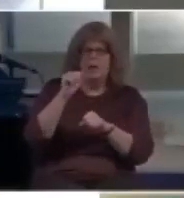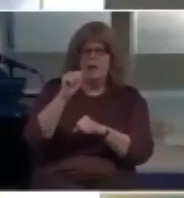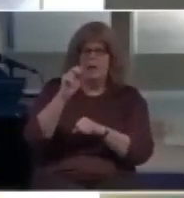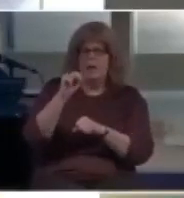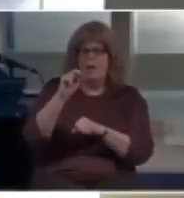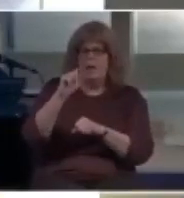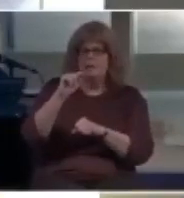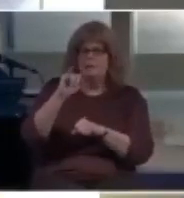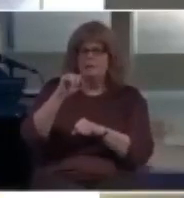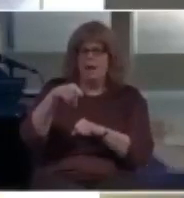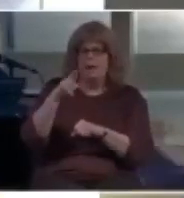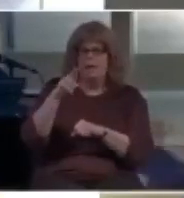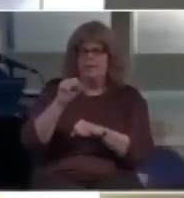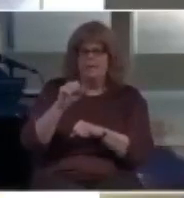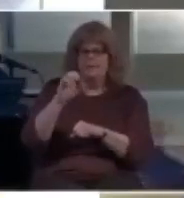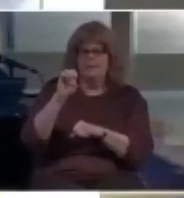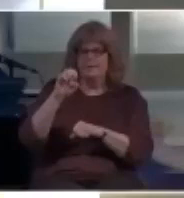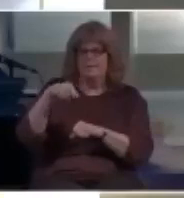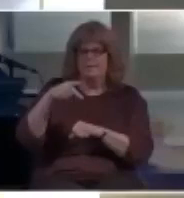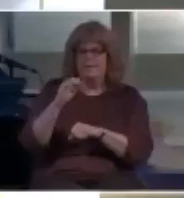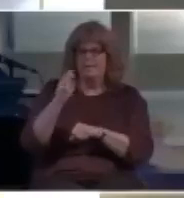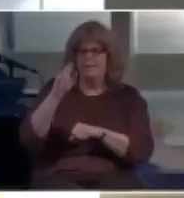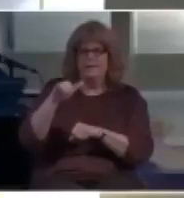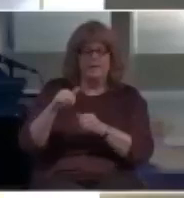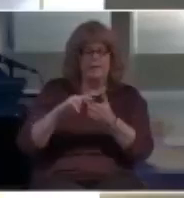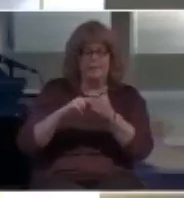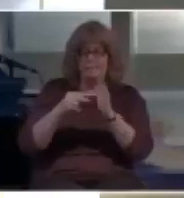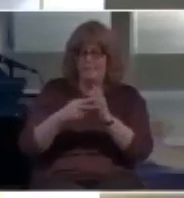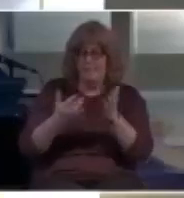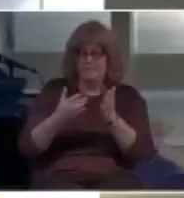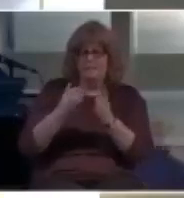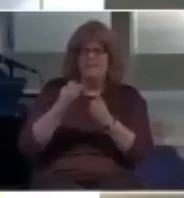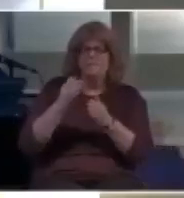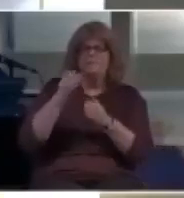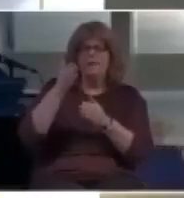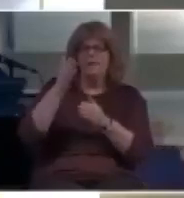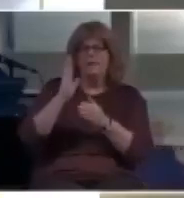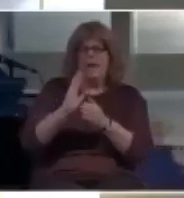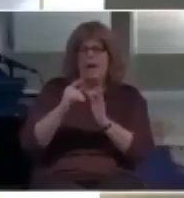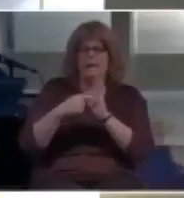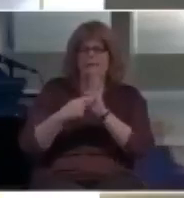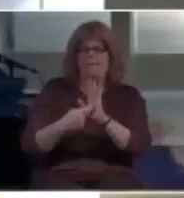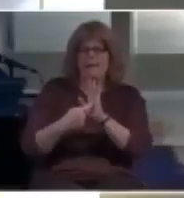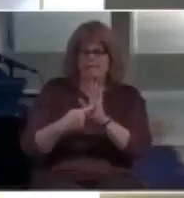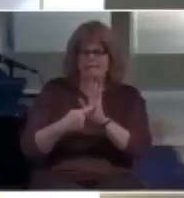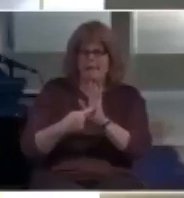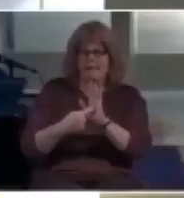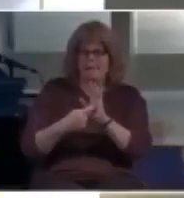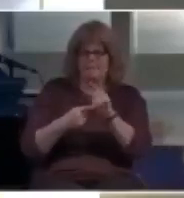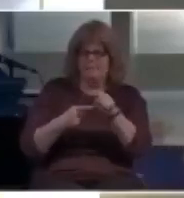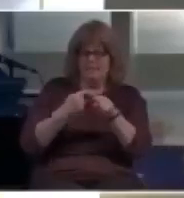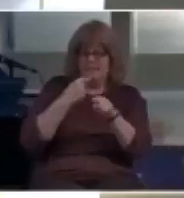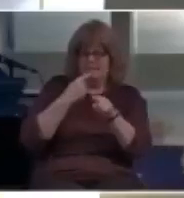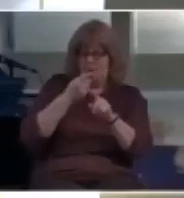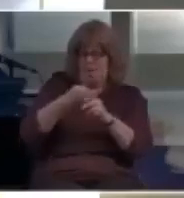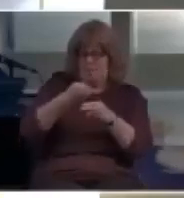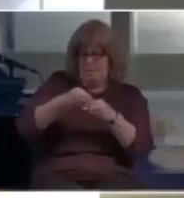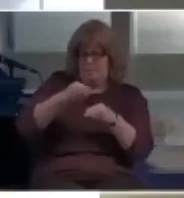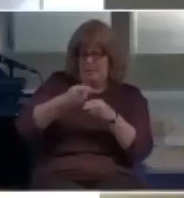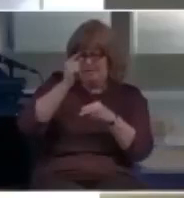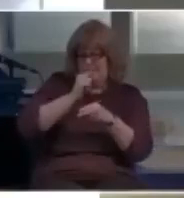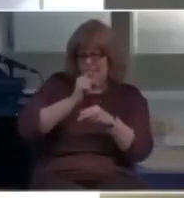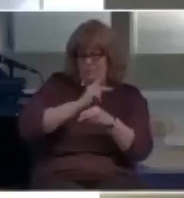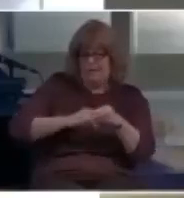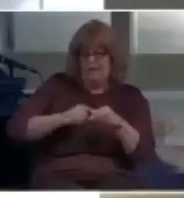Antiochus Epiphanes, which means what? God manifest. God manifest. So in the